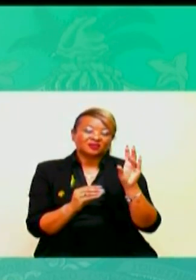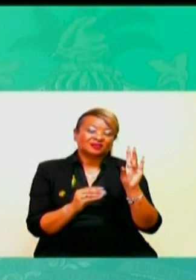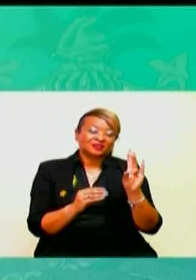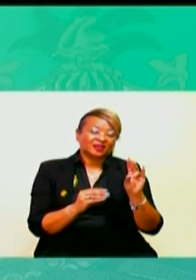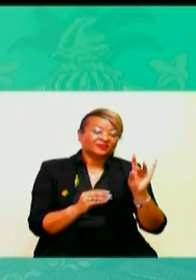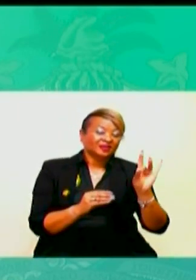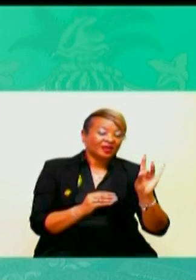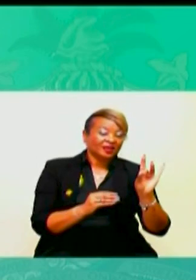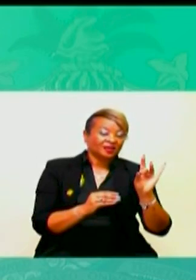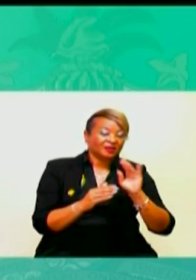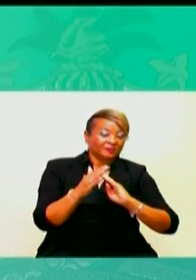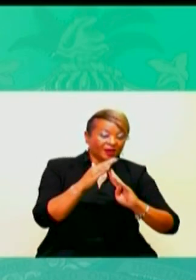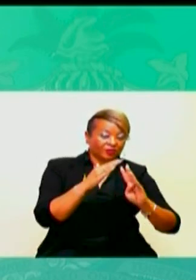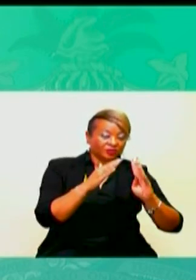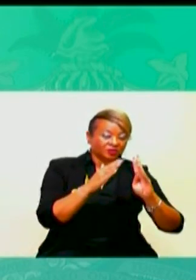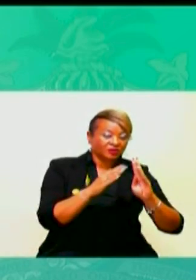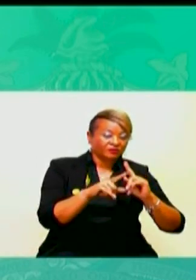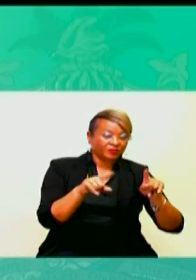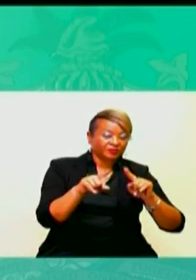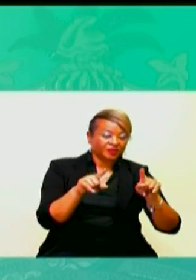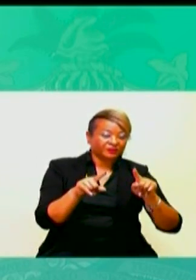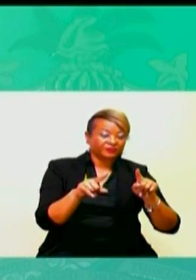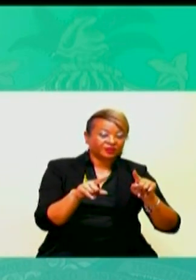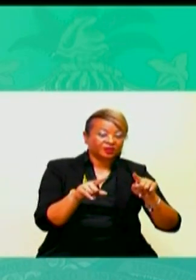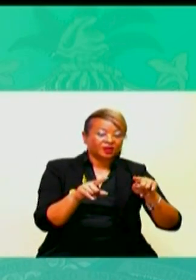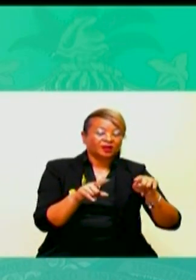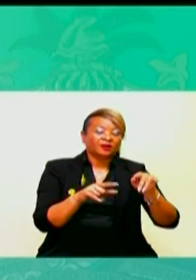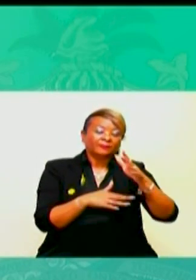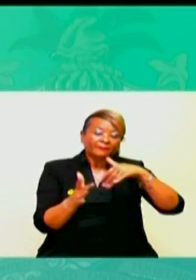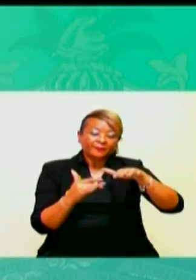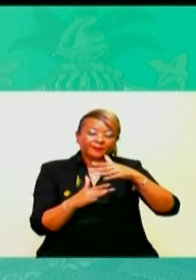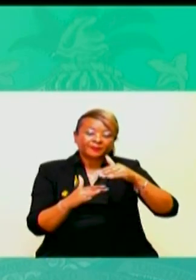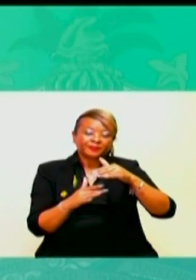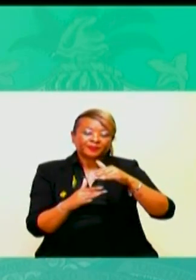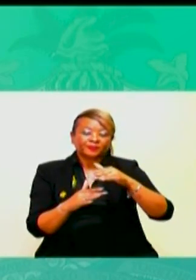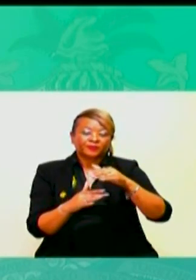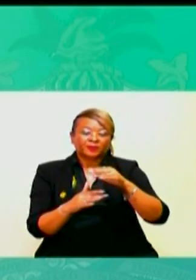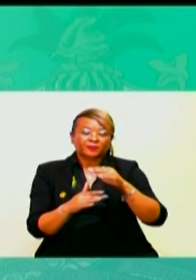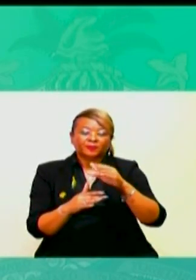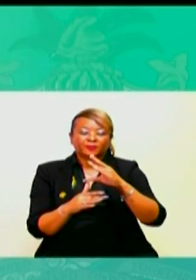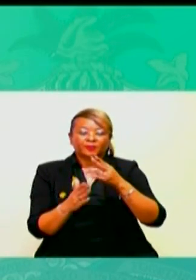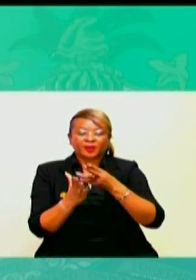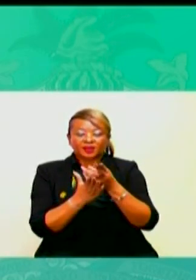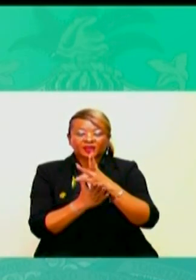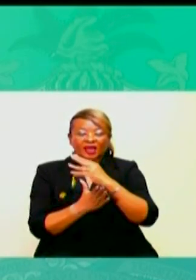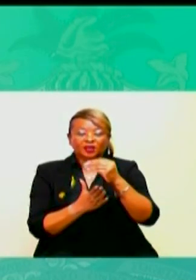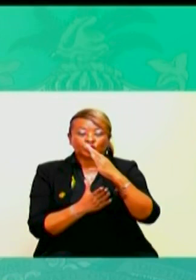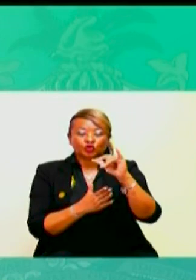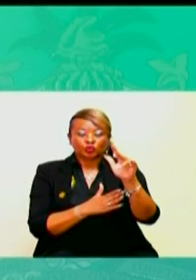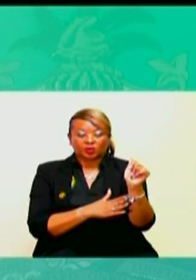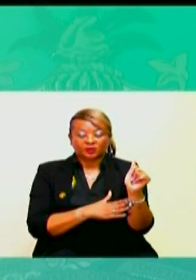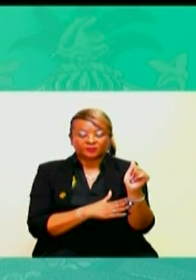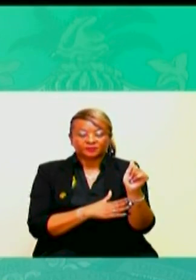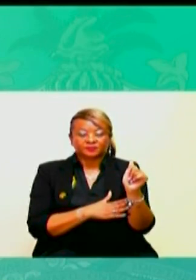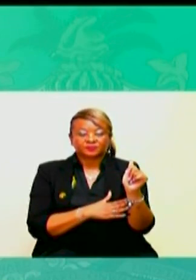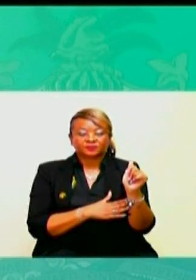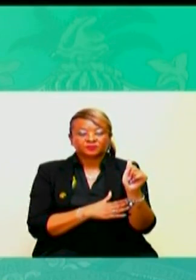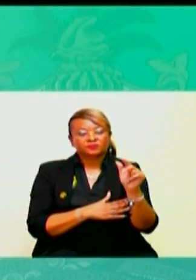1,678 migrants from several countries, predominantly Haiti and Cuba. Madam Speaker, as I indicated earlier,